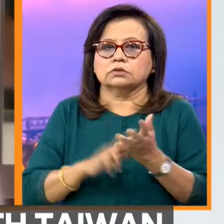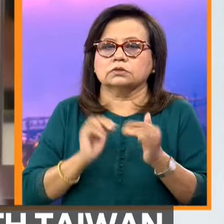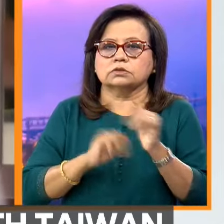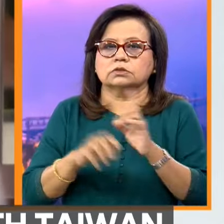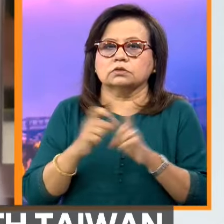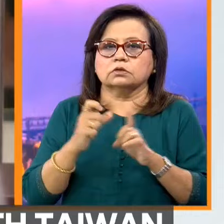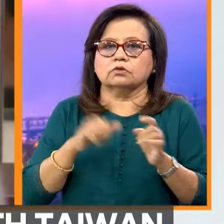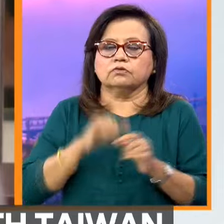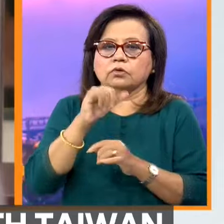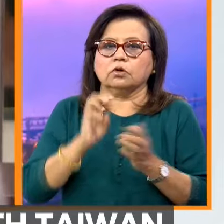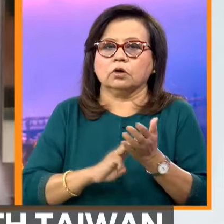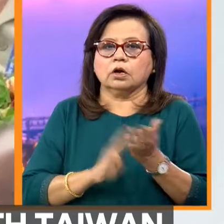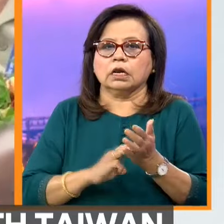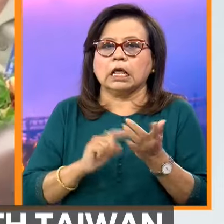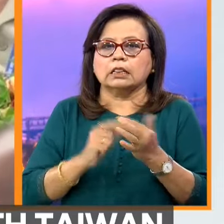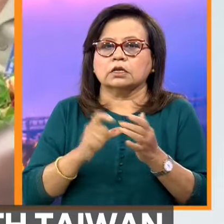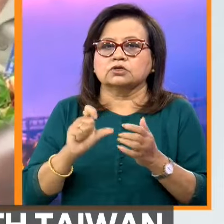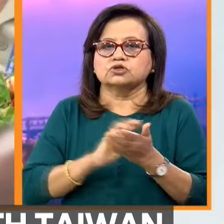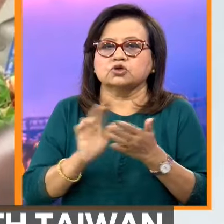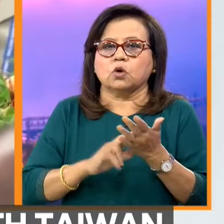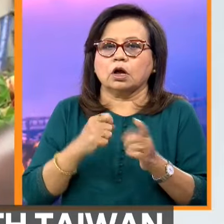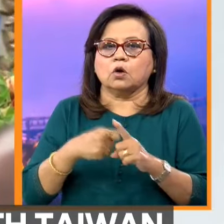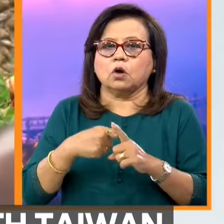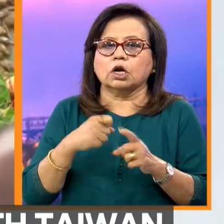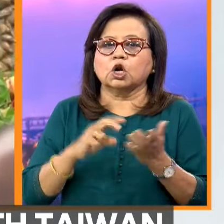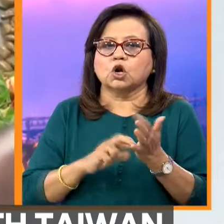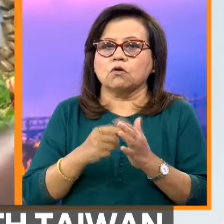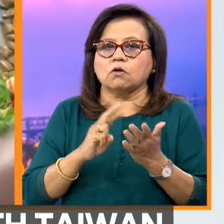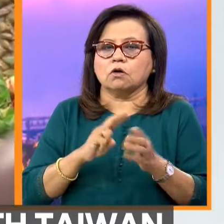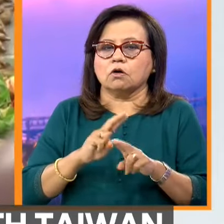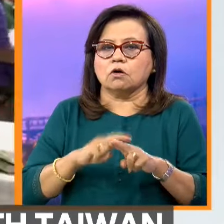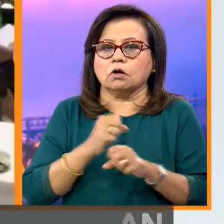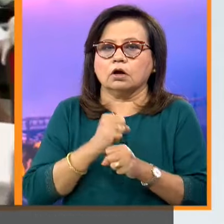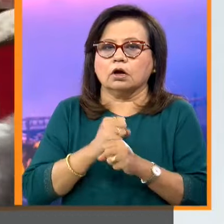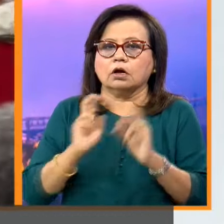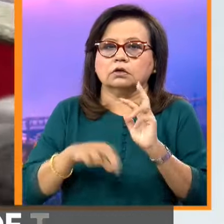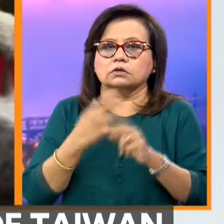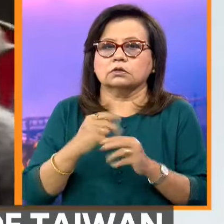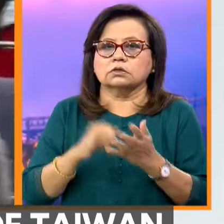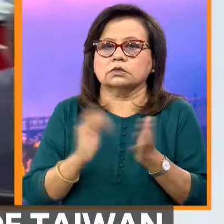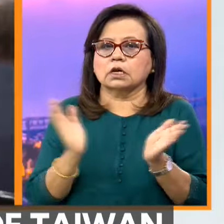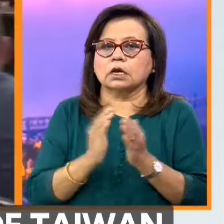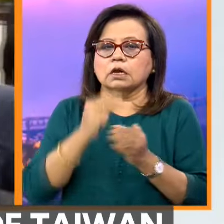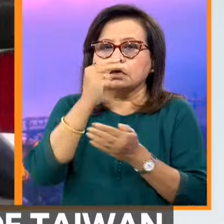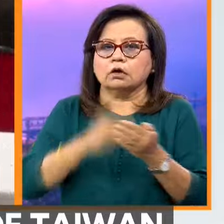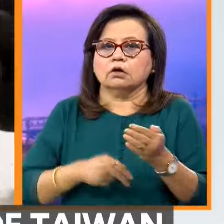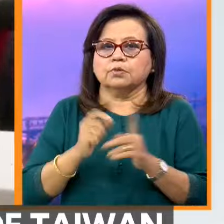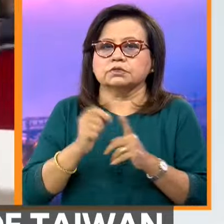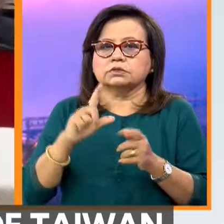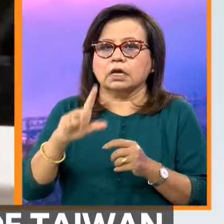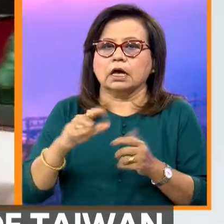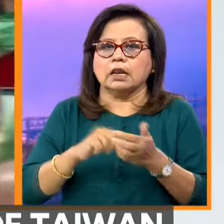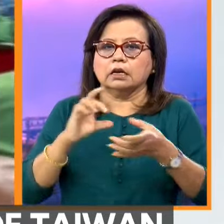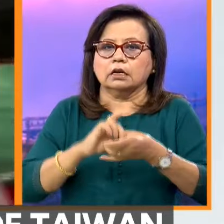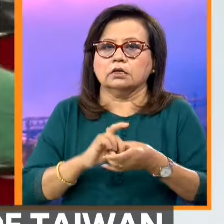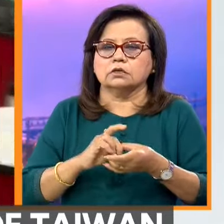Taiwan sent Deputy Foreign Minister Tieng Chong Kwong to Tonga, seeking to reinforce ties with its shrinking list of Pacific Island